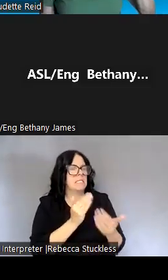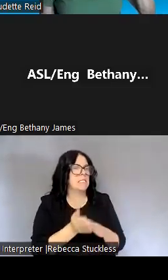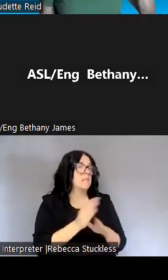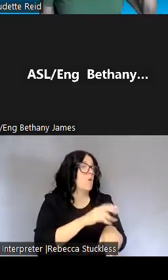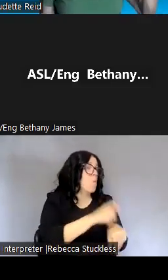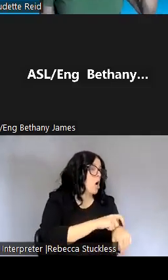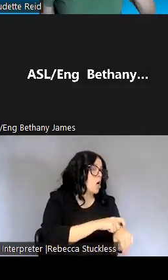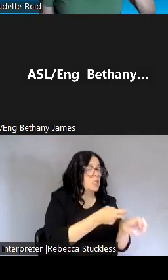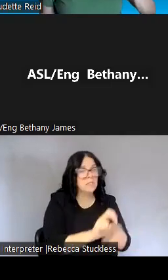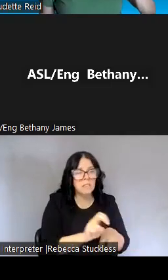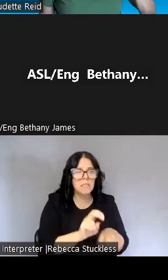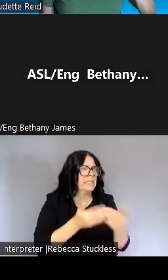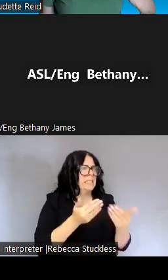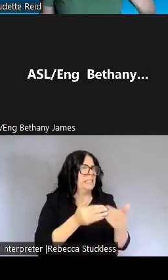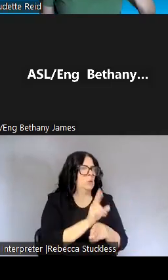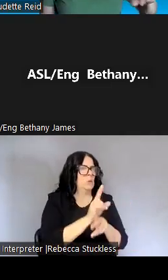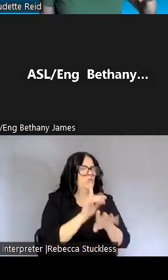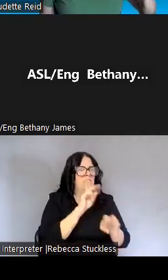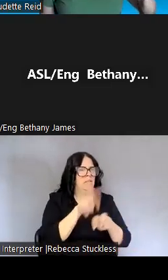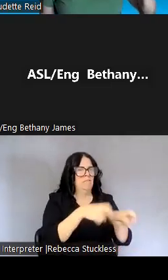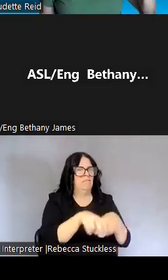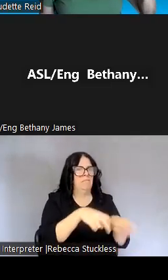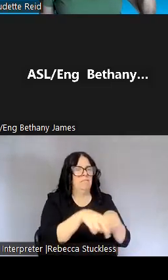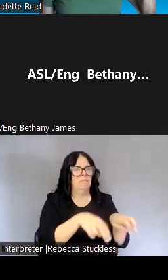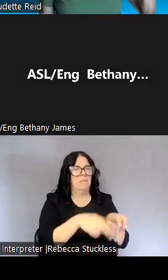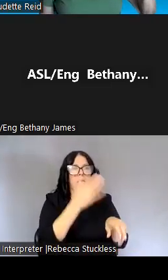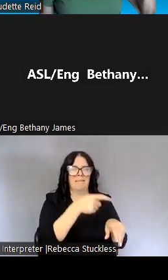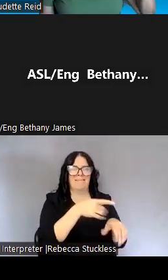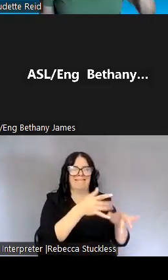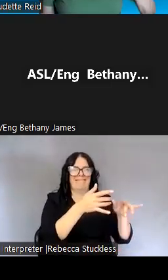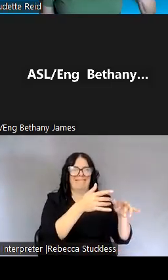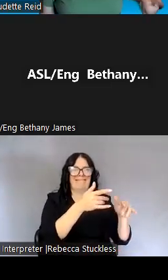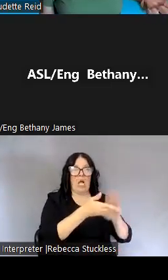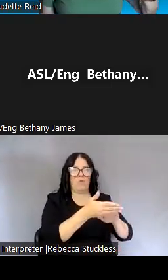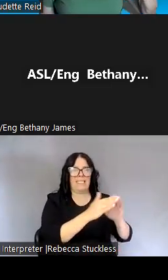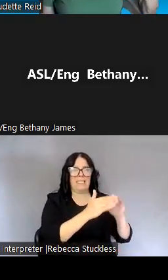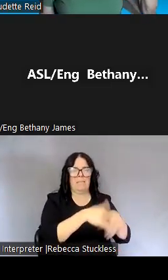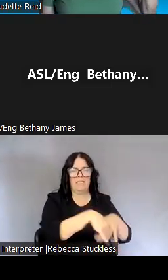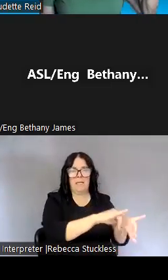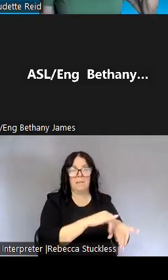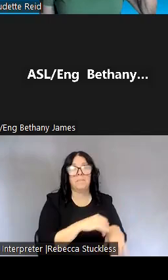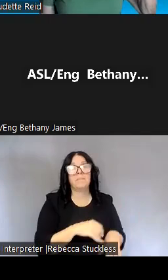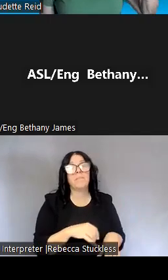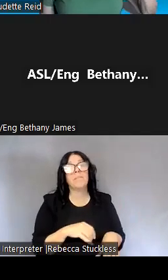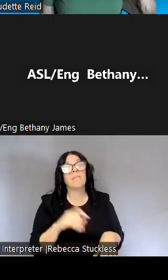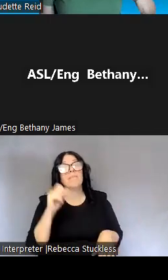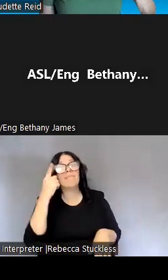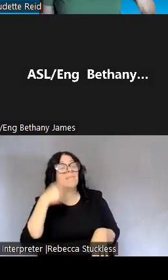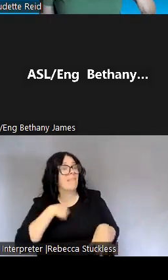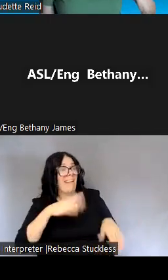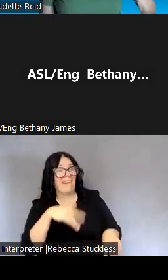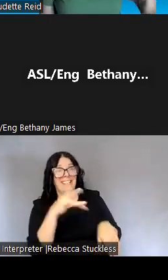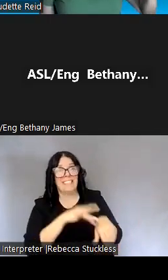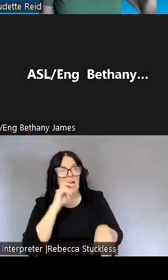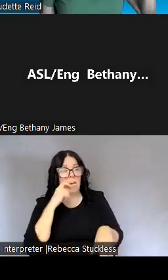be able to use. By the same token, if you haven't used other Apple devices, sometimes learning how to use an iPhone can be